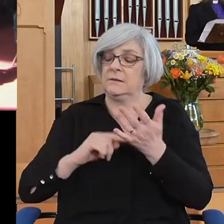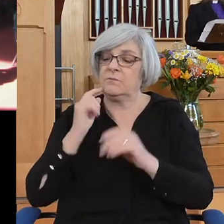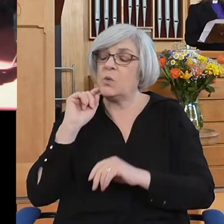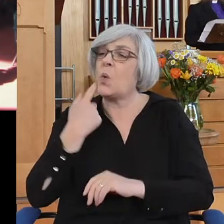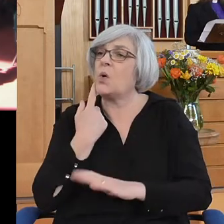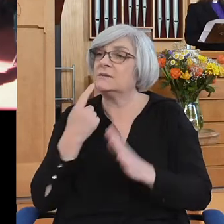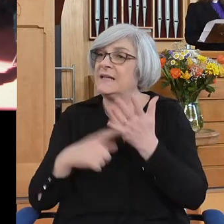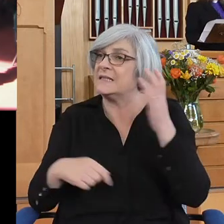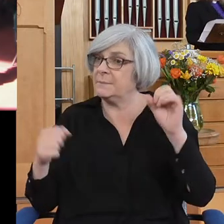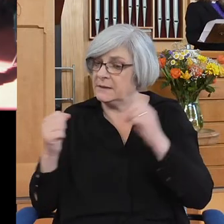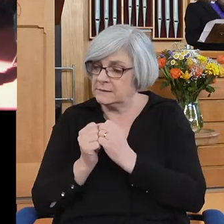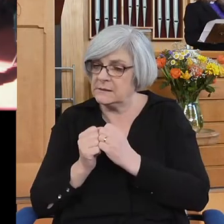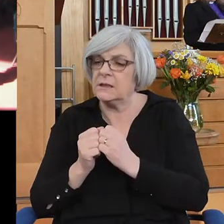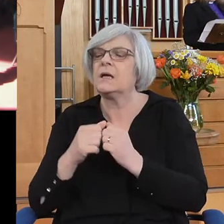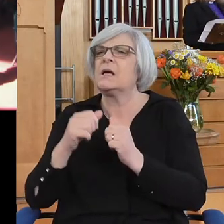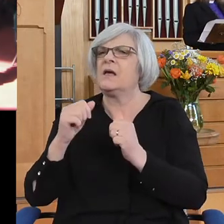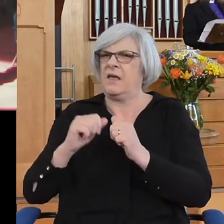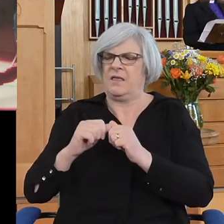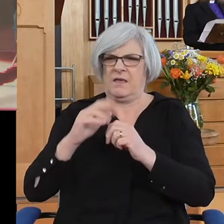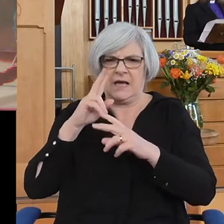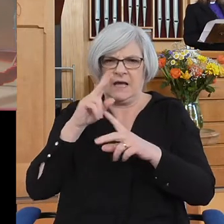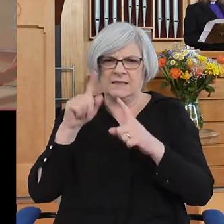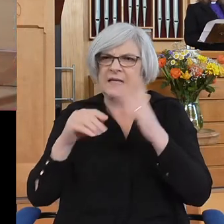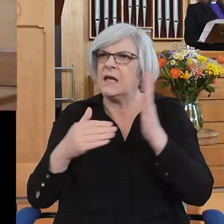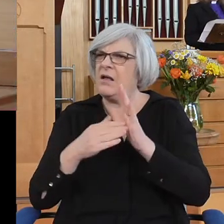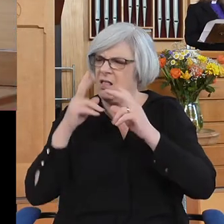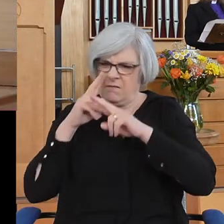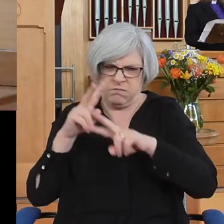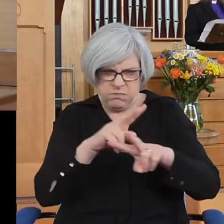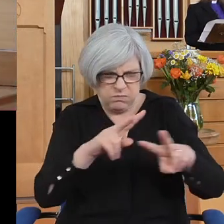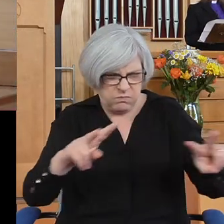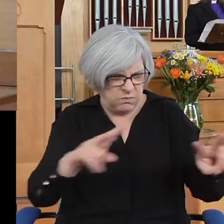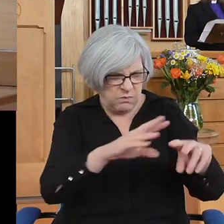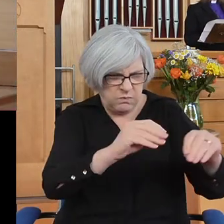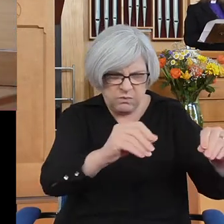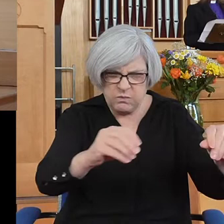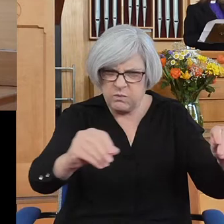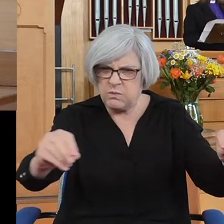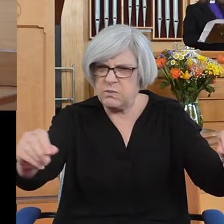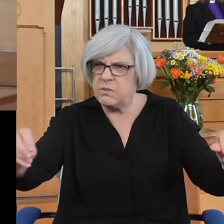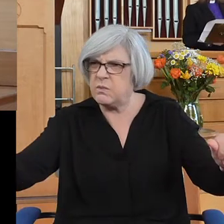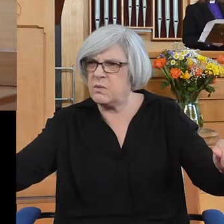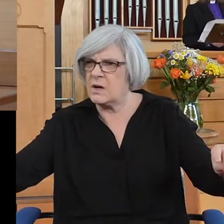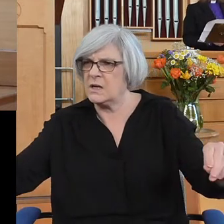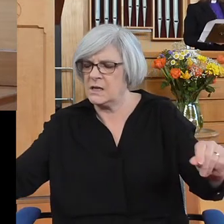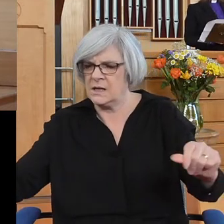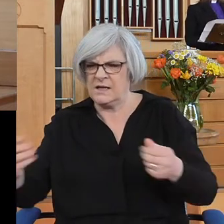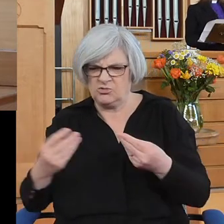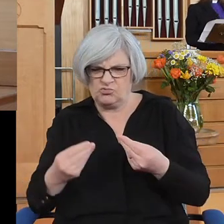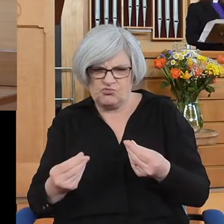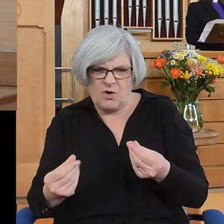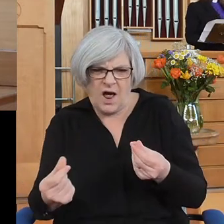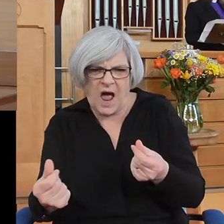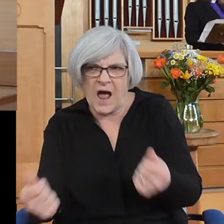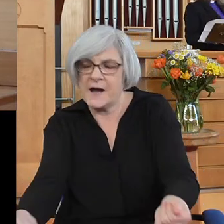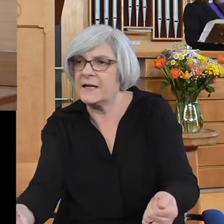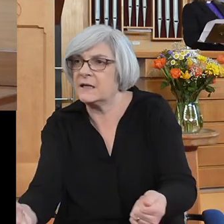of that desert valley of the dry bones, dry as dry can be,